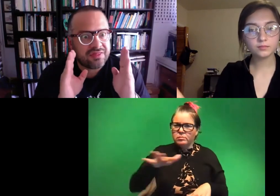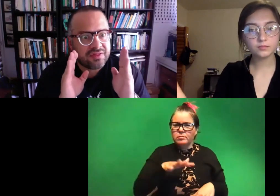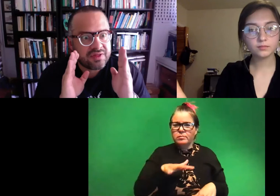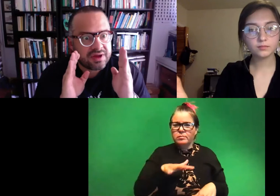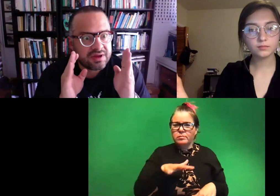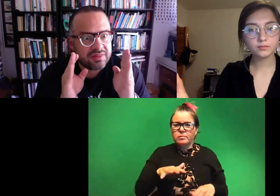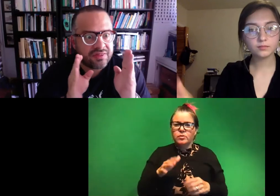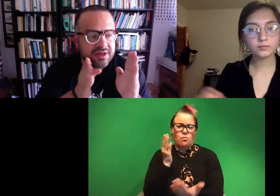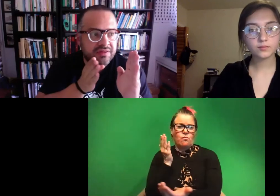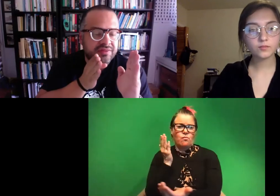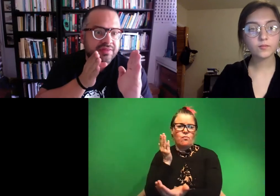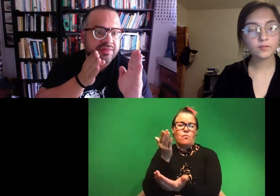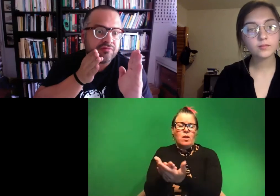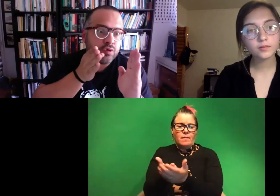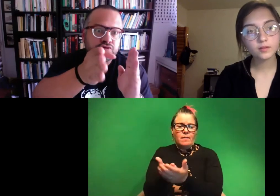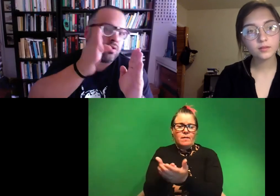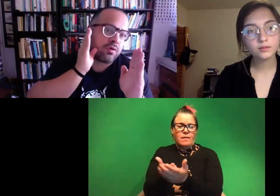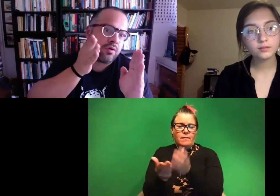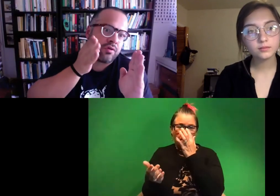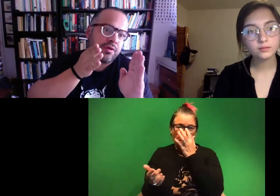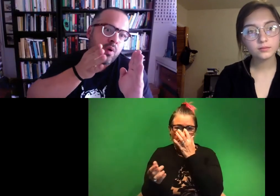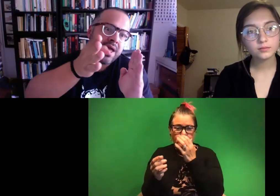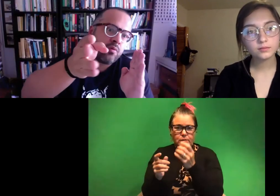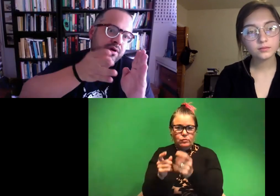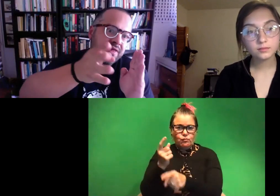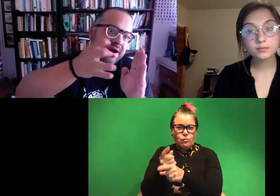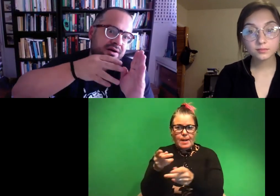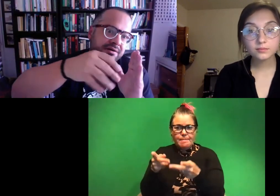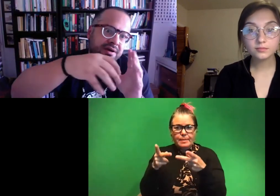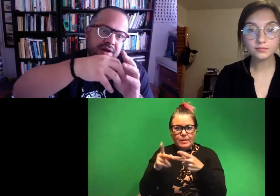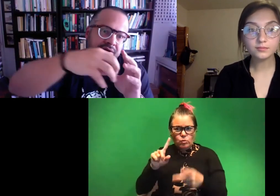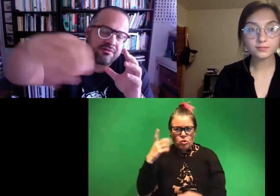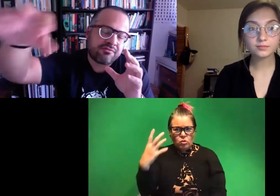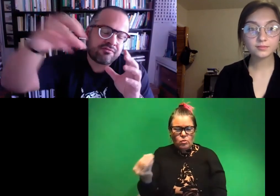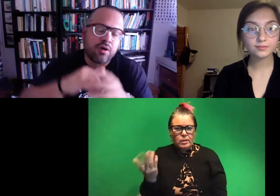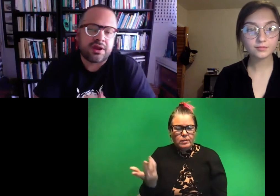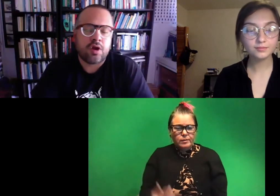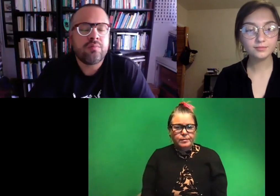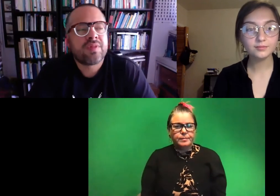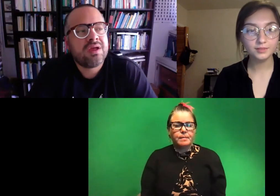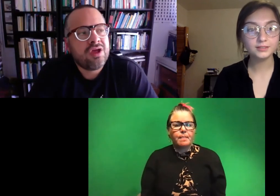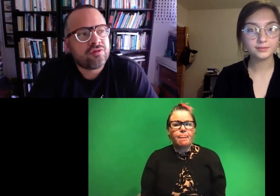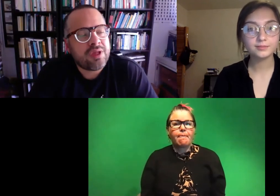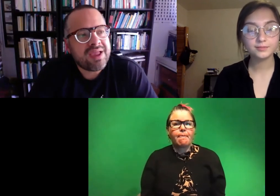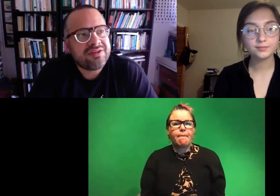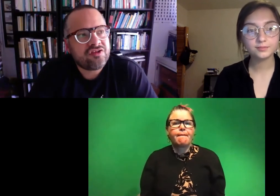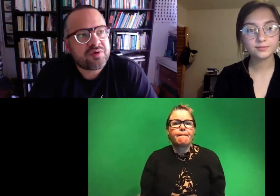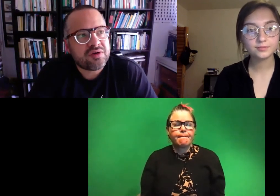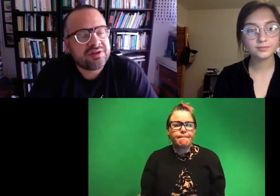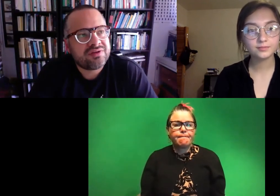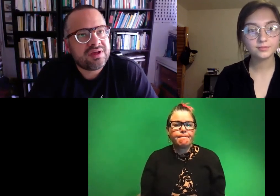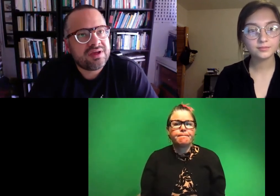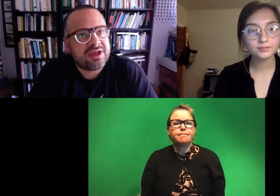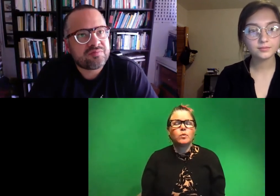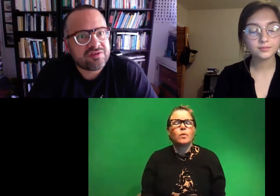like the route or the way where they are rolling, no? So they make this